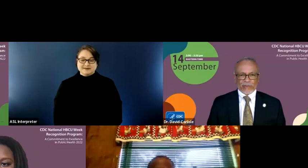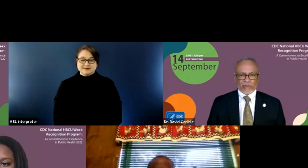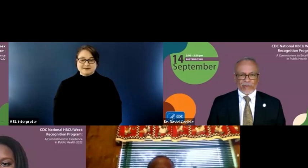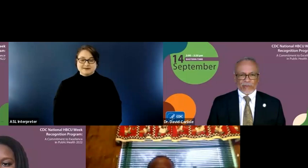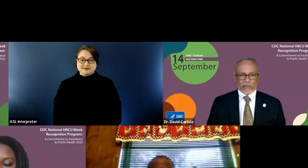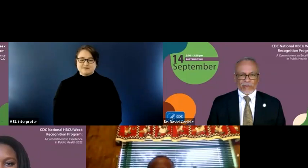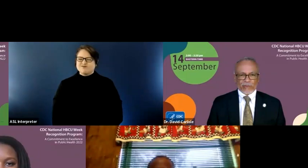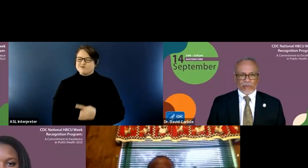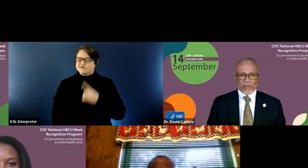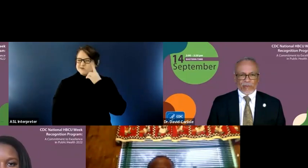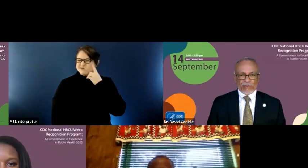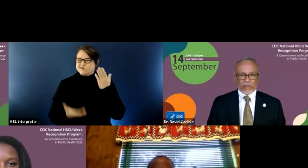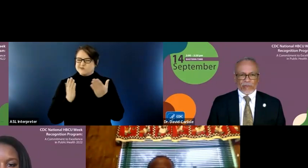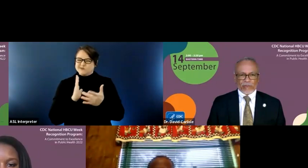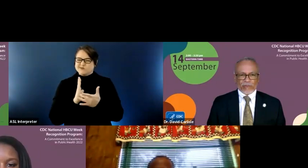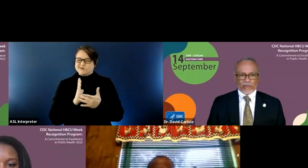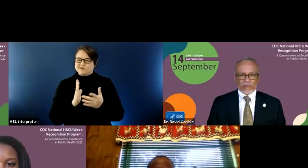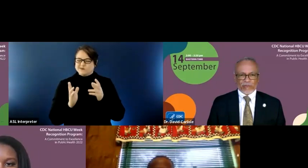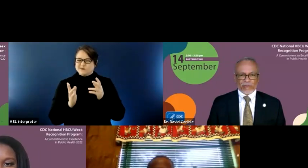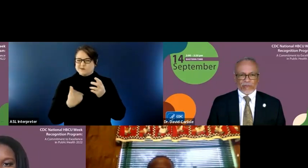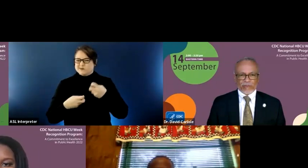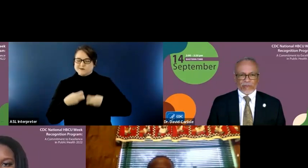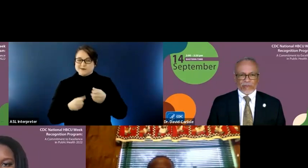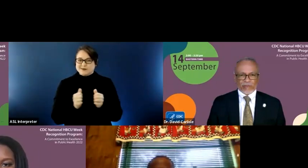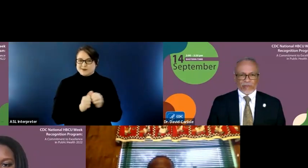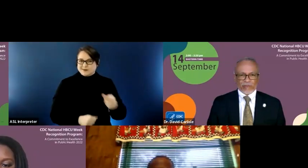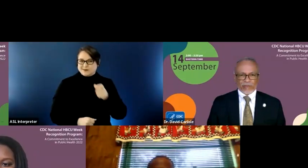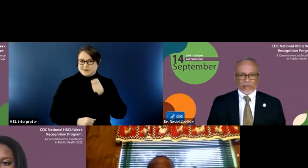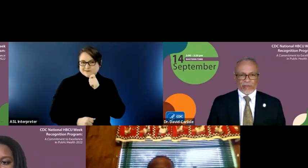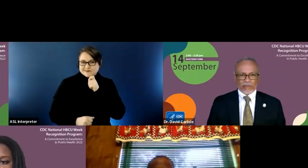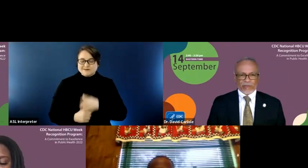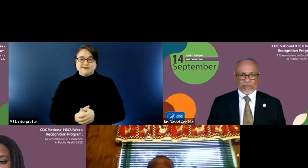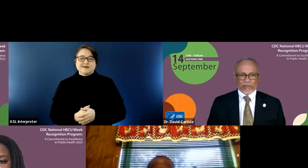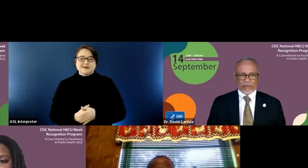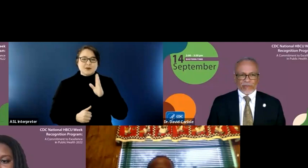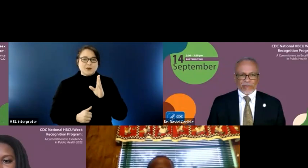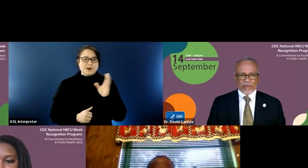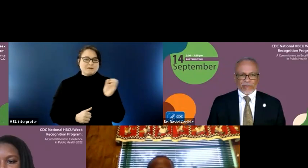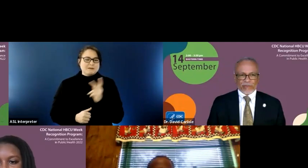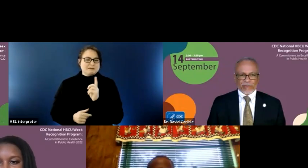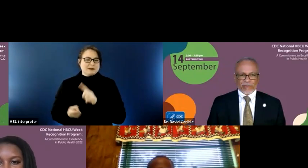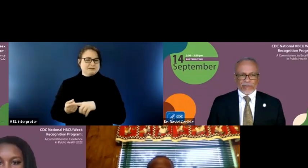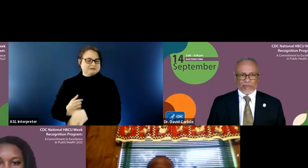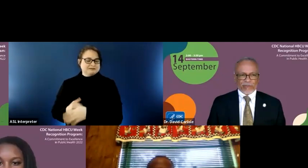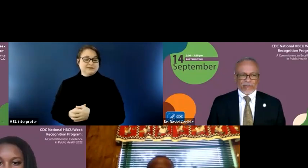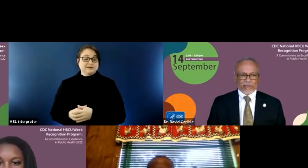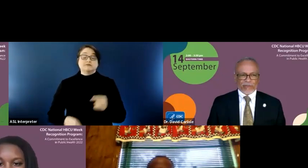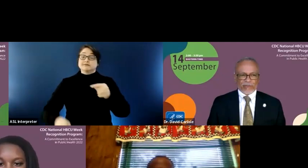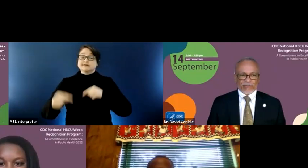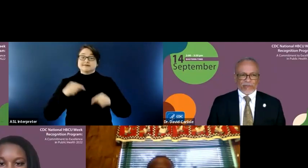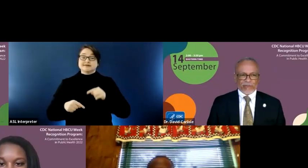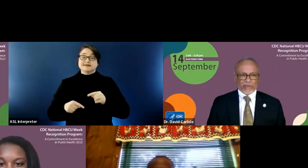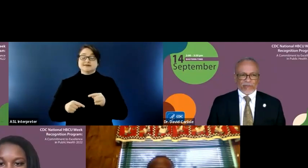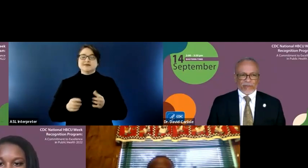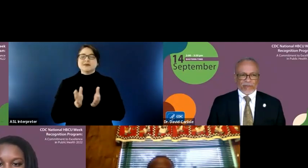Okay, I think we might be having a little bit of trouble with Brandon's mic, so we're going to come on back to that. All right, so I'm going to go back and let's ask this about